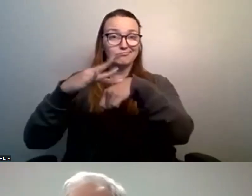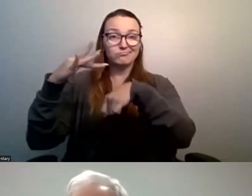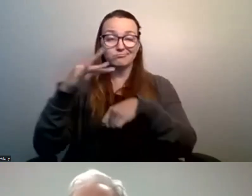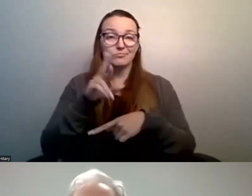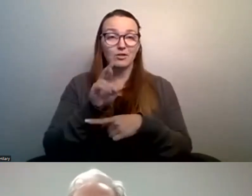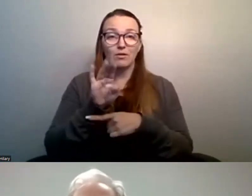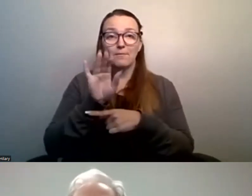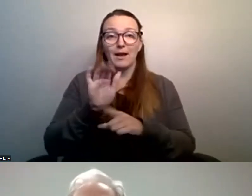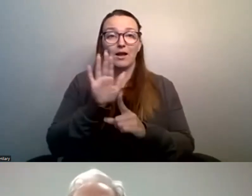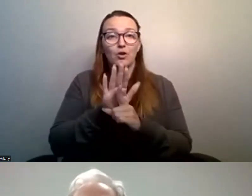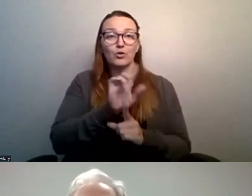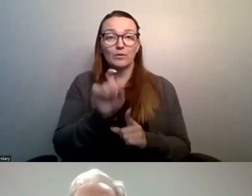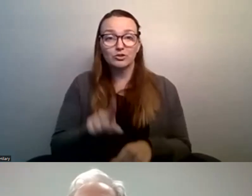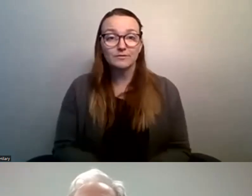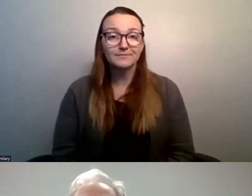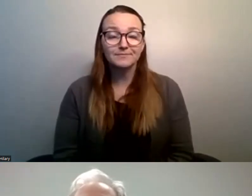question?